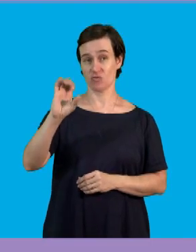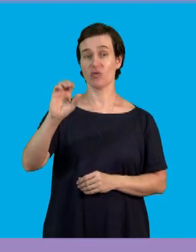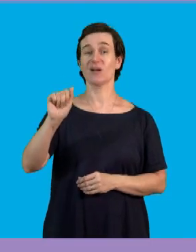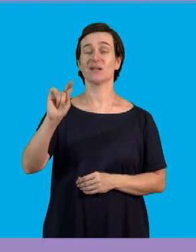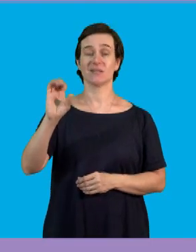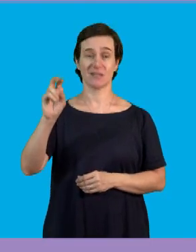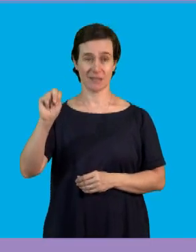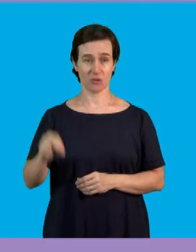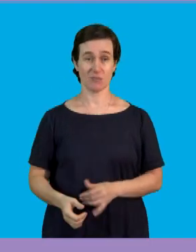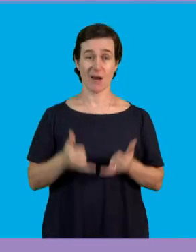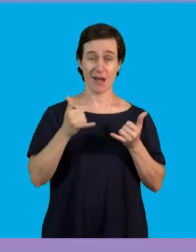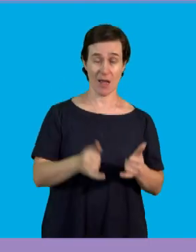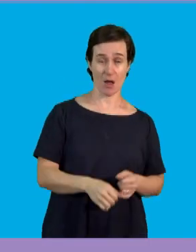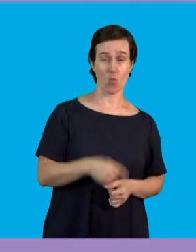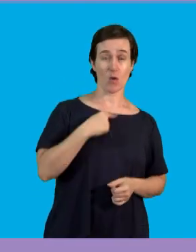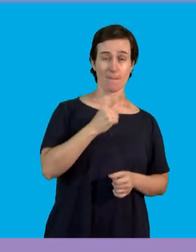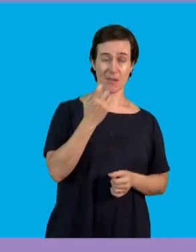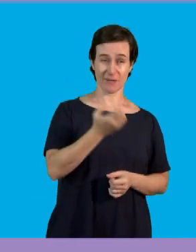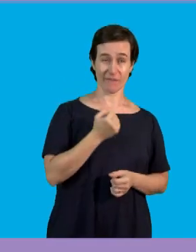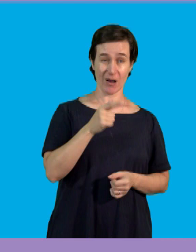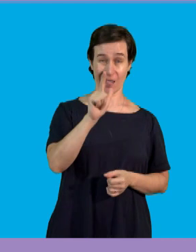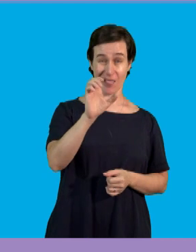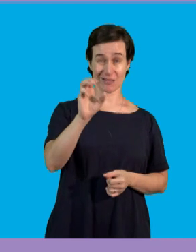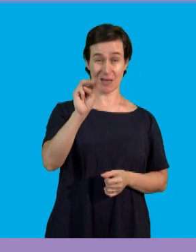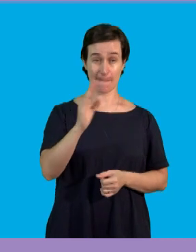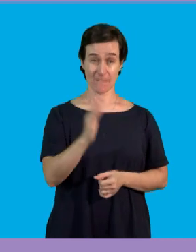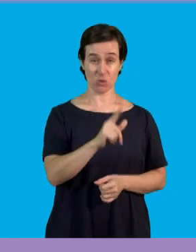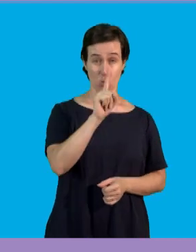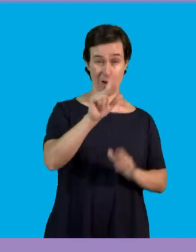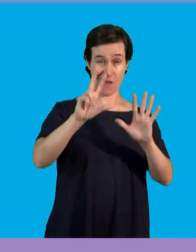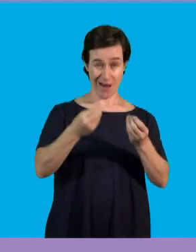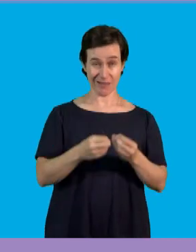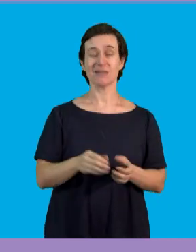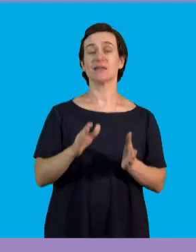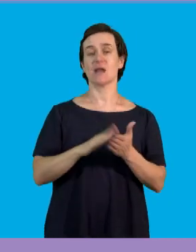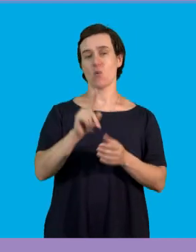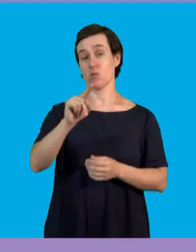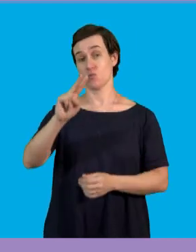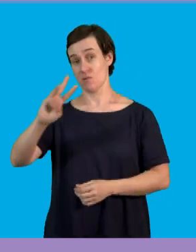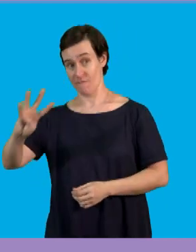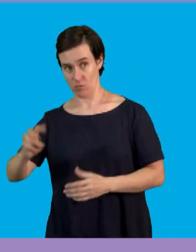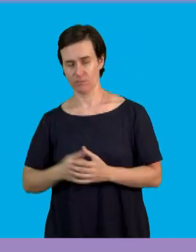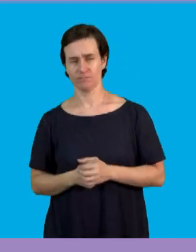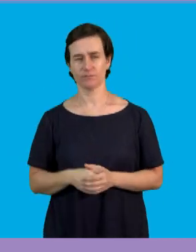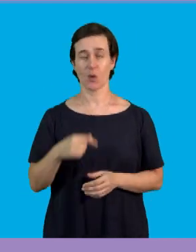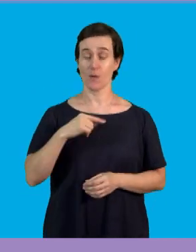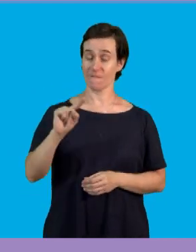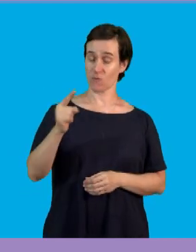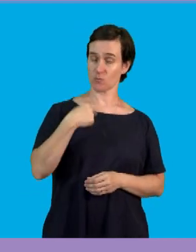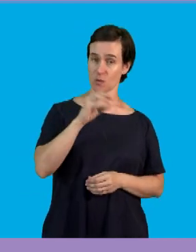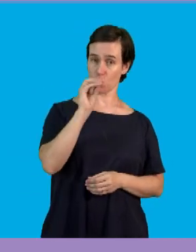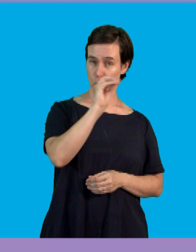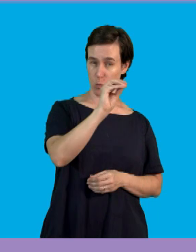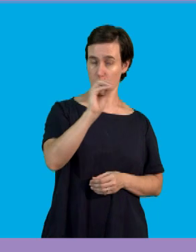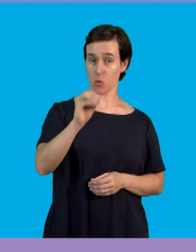finding the LCM between 180 and 124. Again, let us start by listing